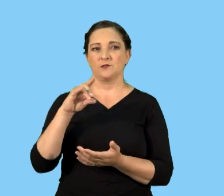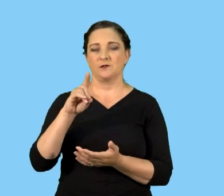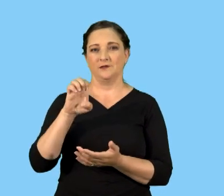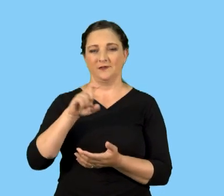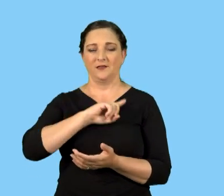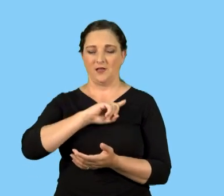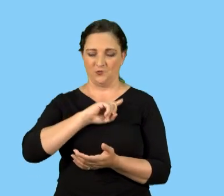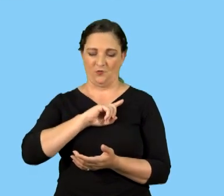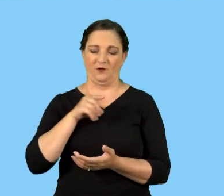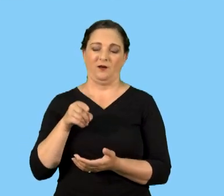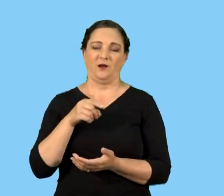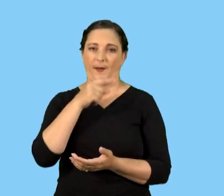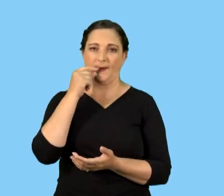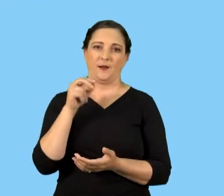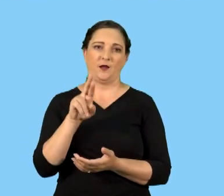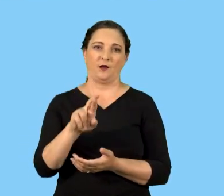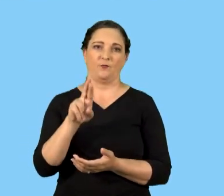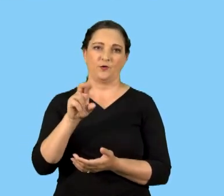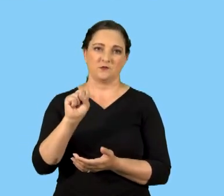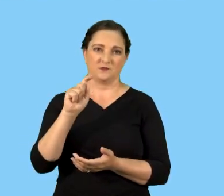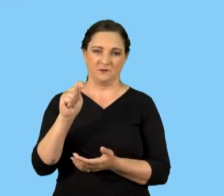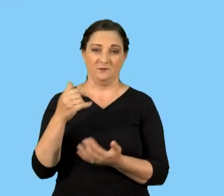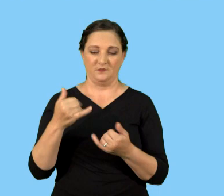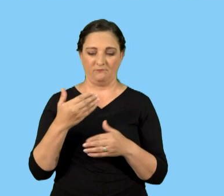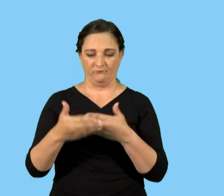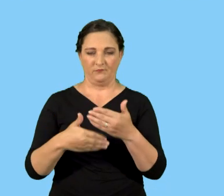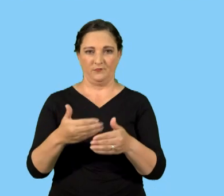as rust. Now, moving on,